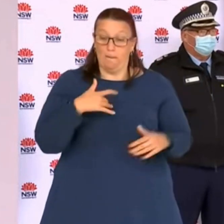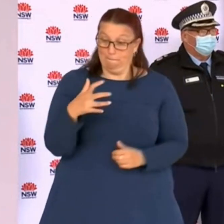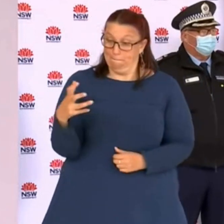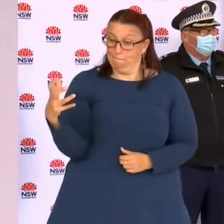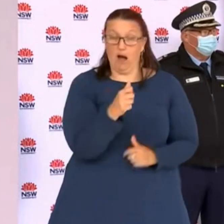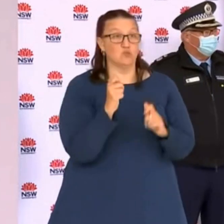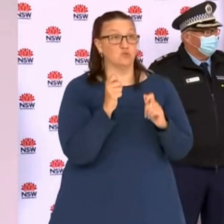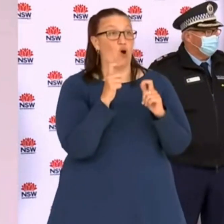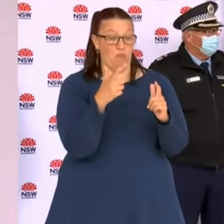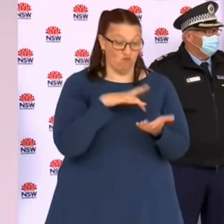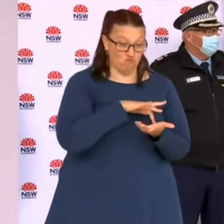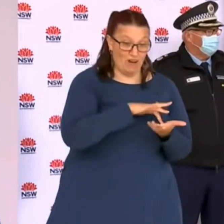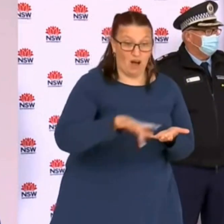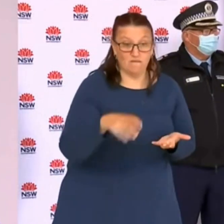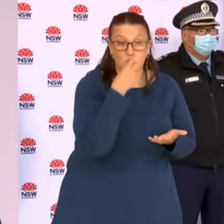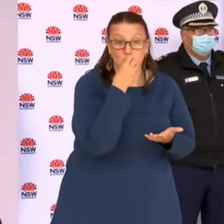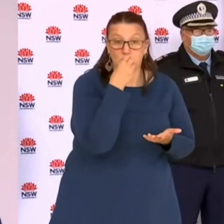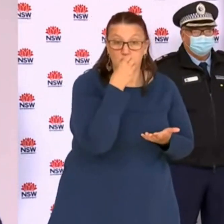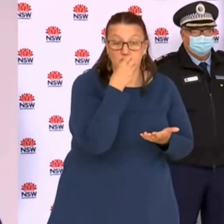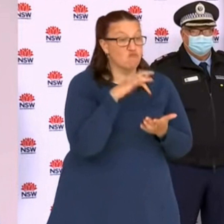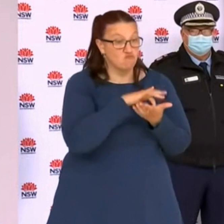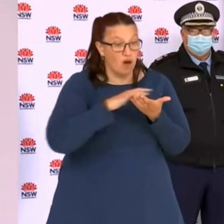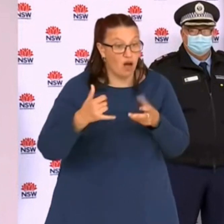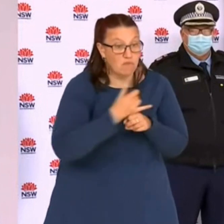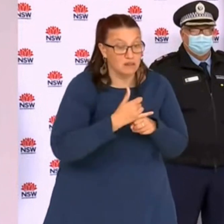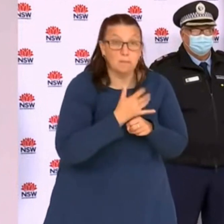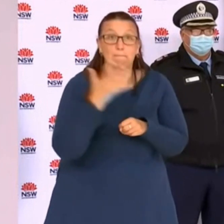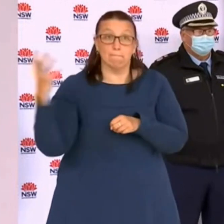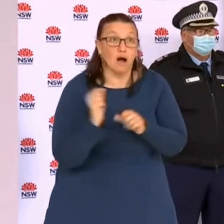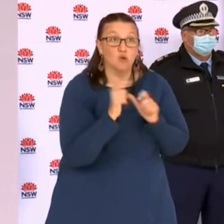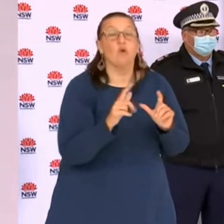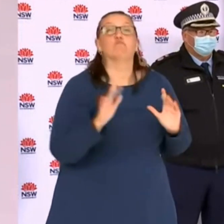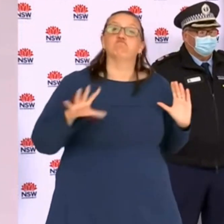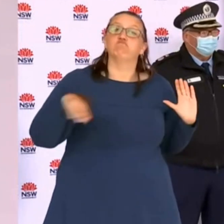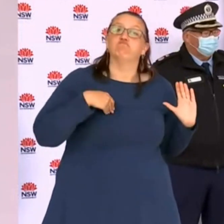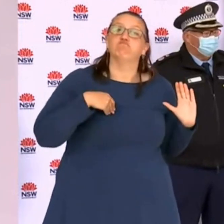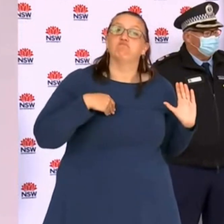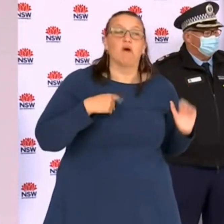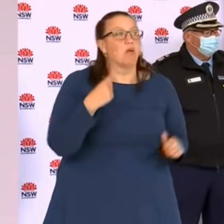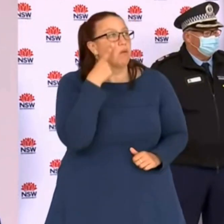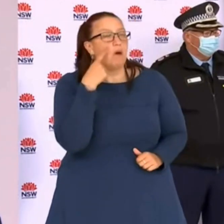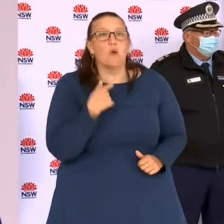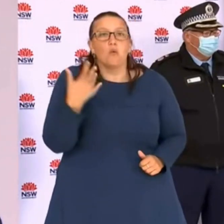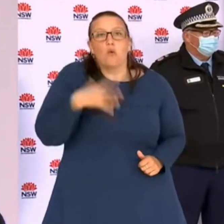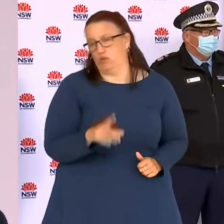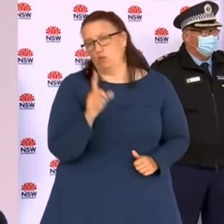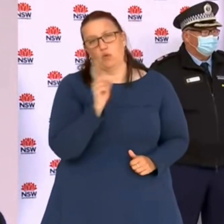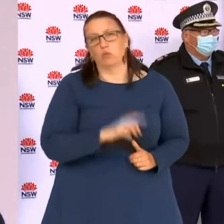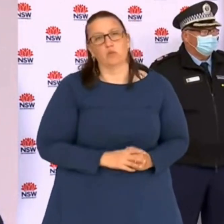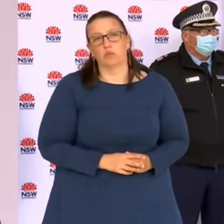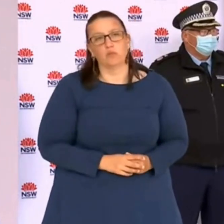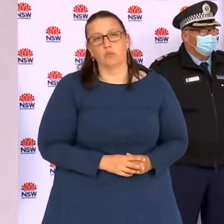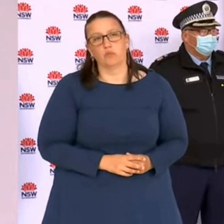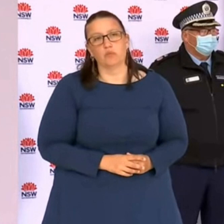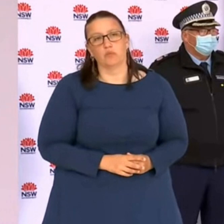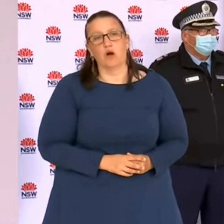I don't just mean in one part of Sydney. I mean these comments for everybody in stay-at-home areas. That's why